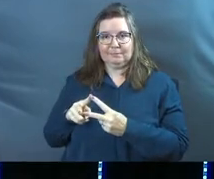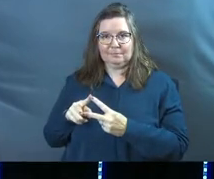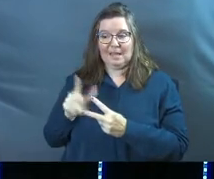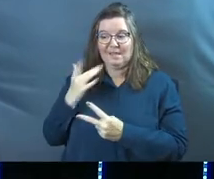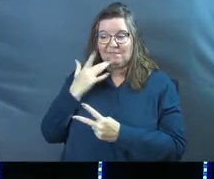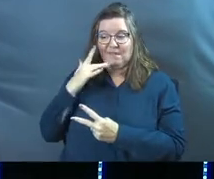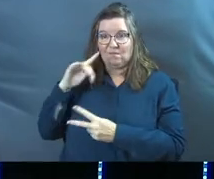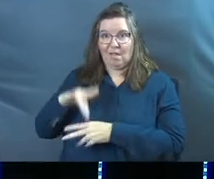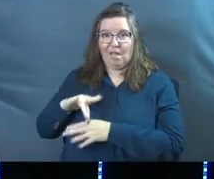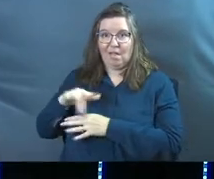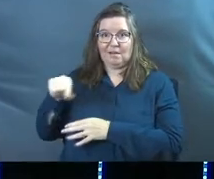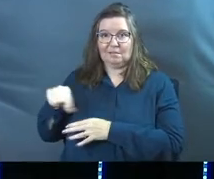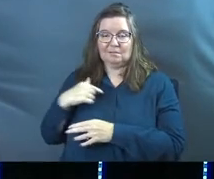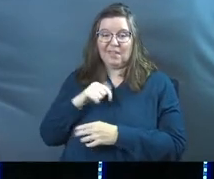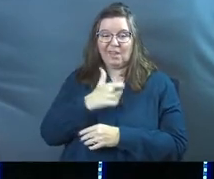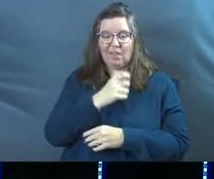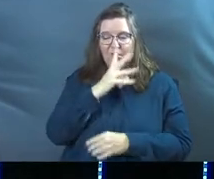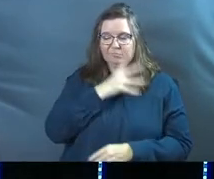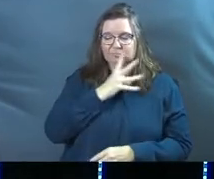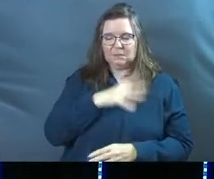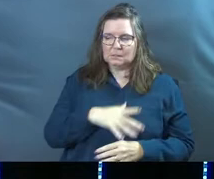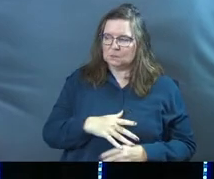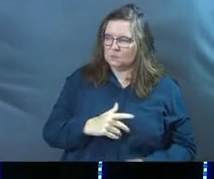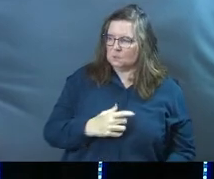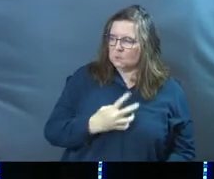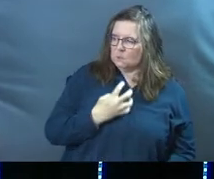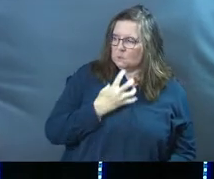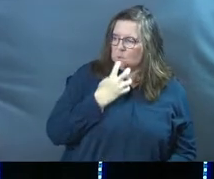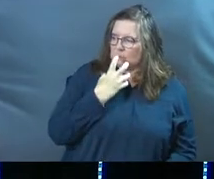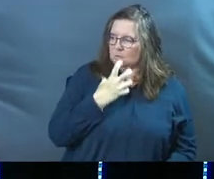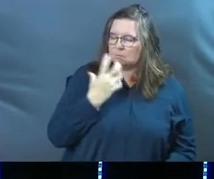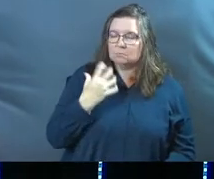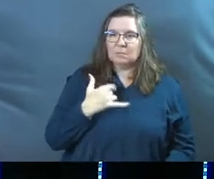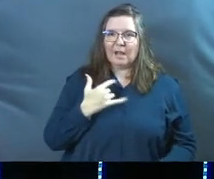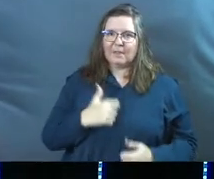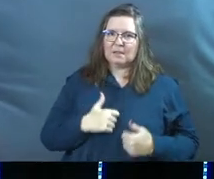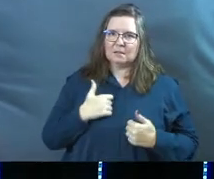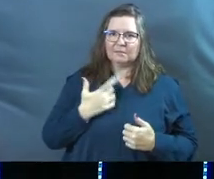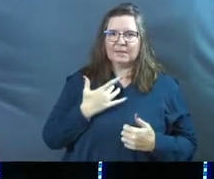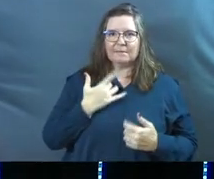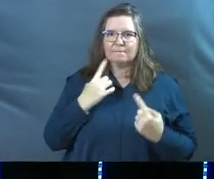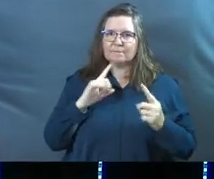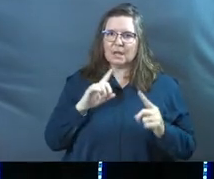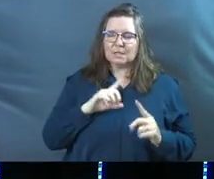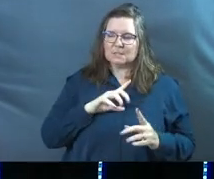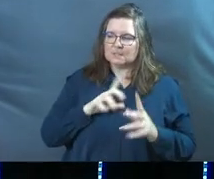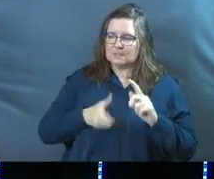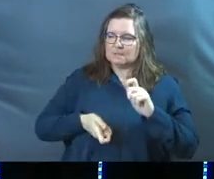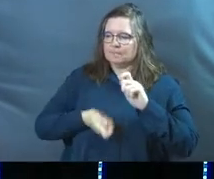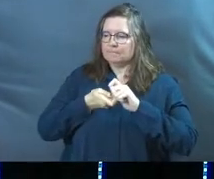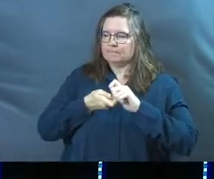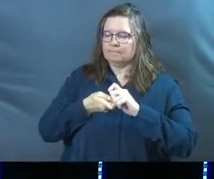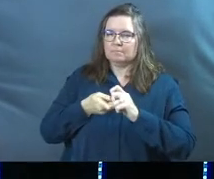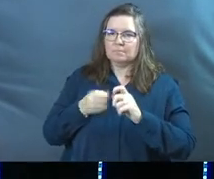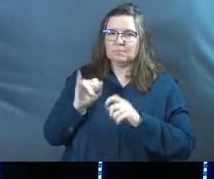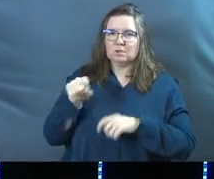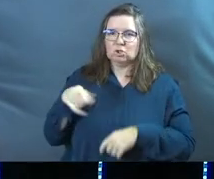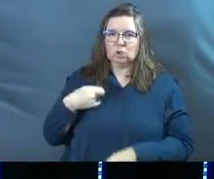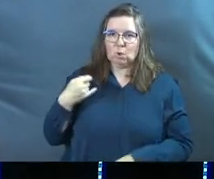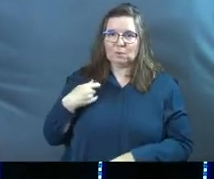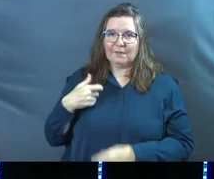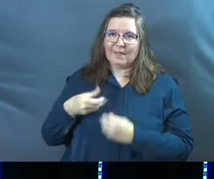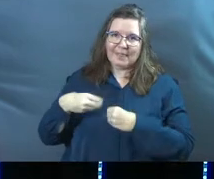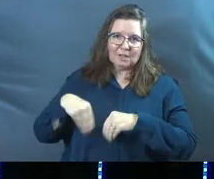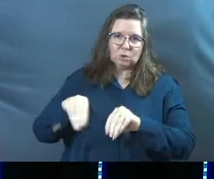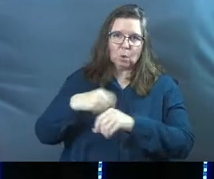it. And when they felt it, they got so angry. And they lived in that anger and bitterness. And they finally lashed out against him. And they had him sold